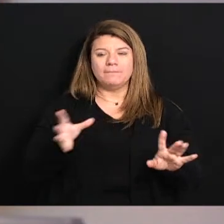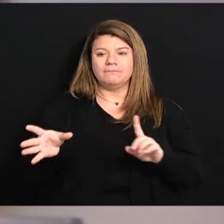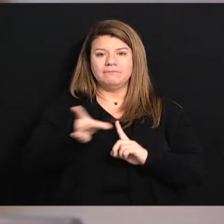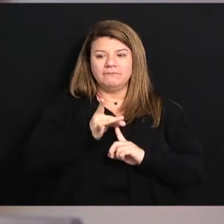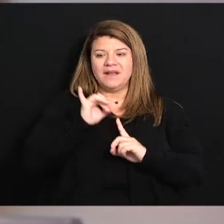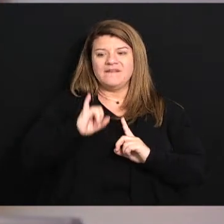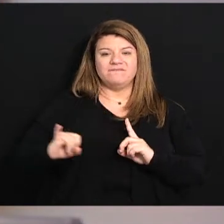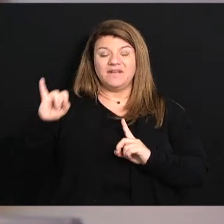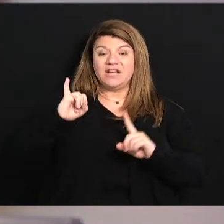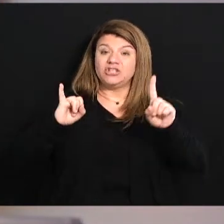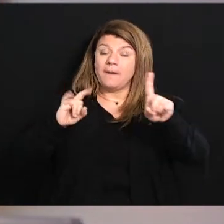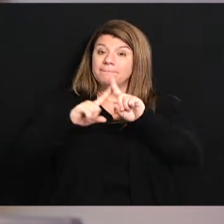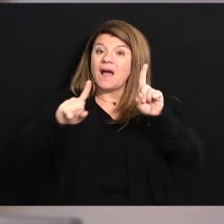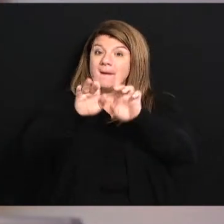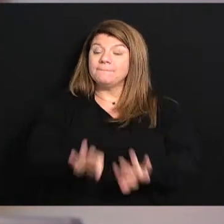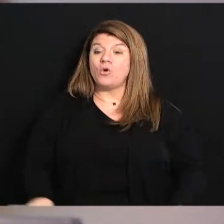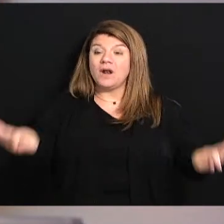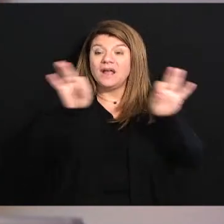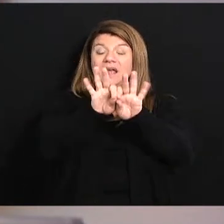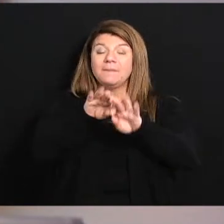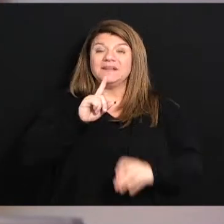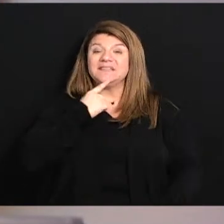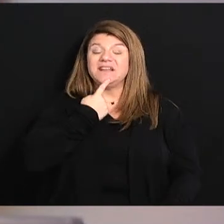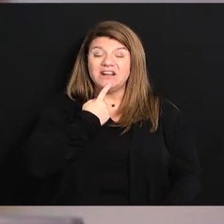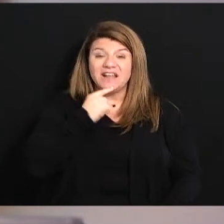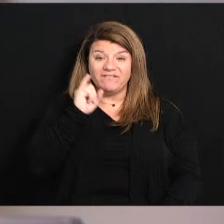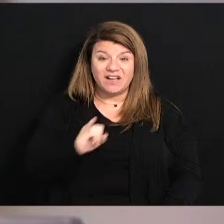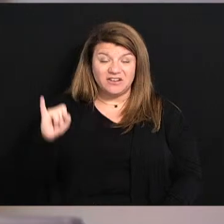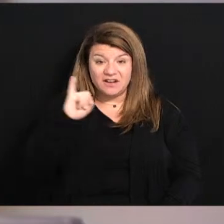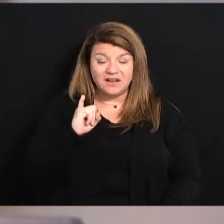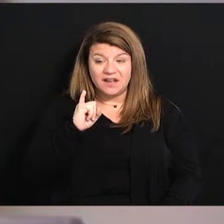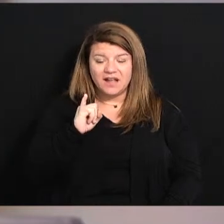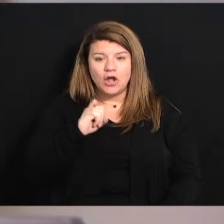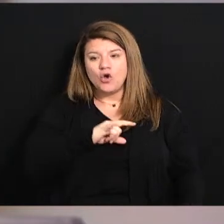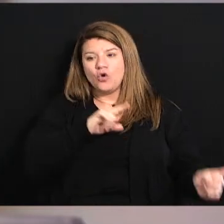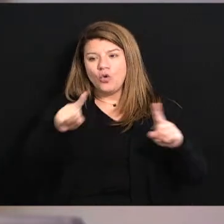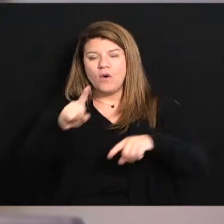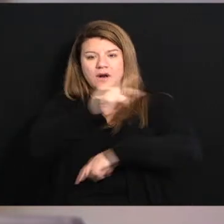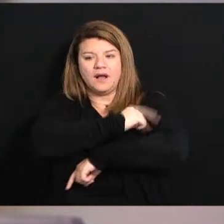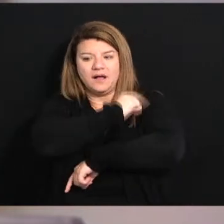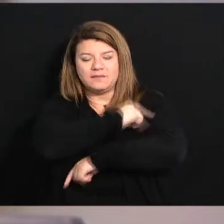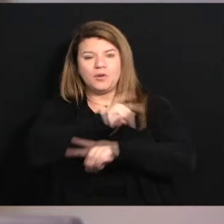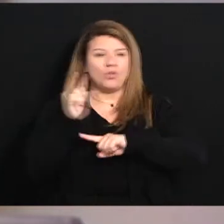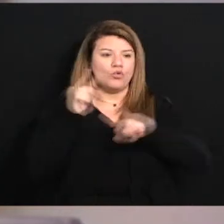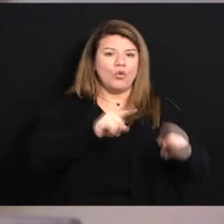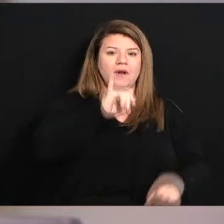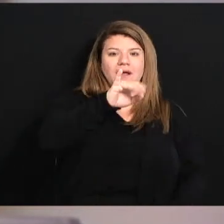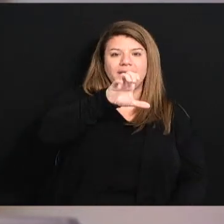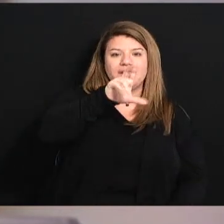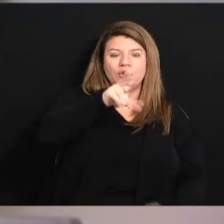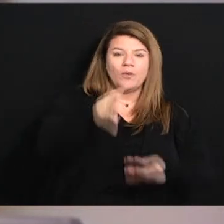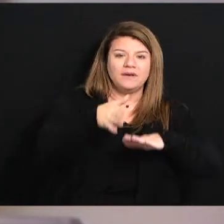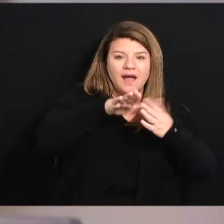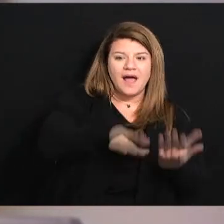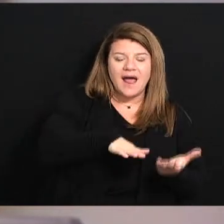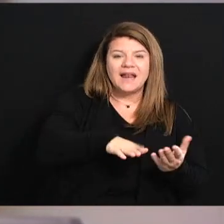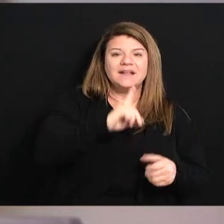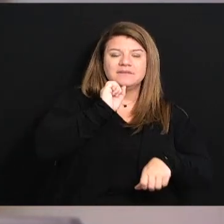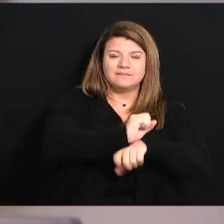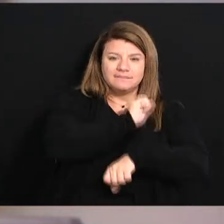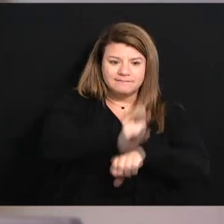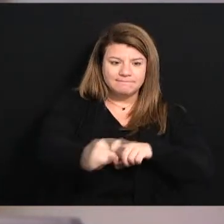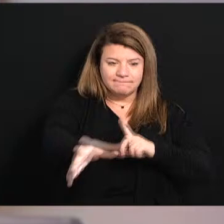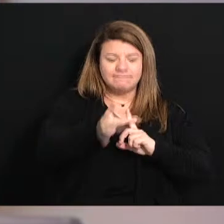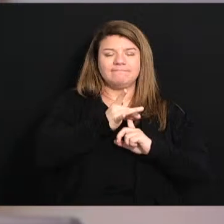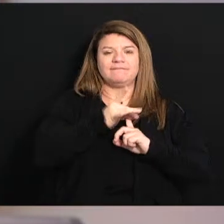but importantly, from being severely infected, going to the hospital, going to the ICU, or dying, is to get